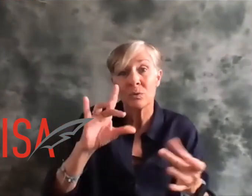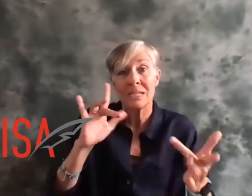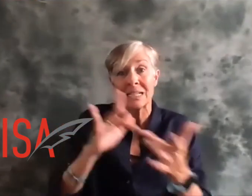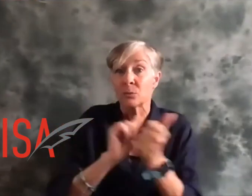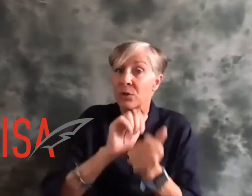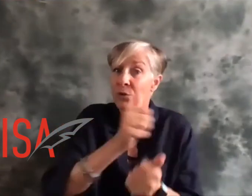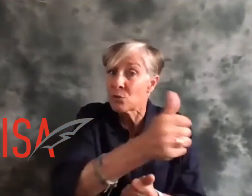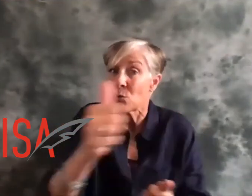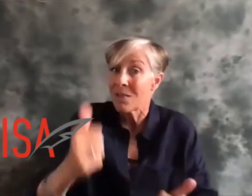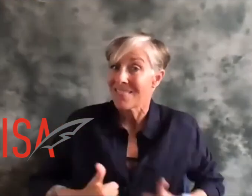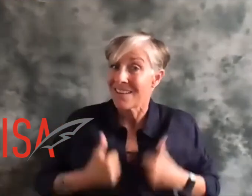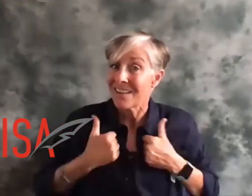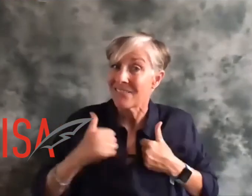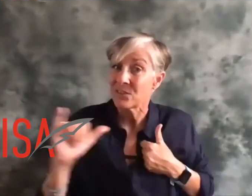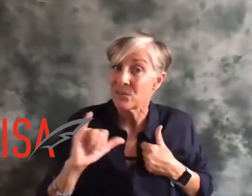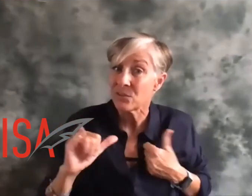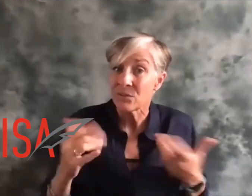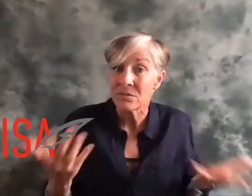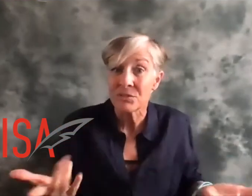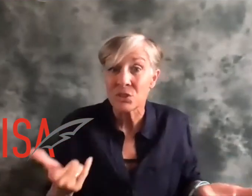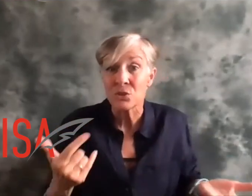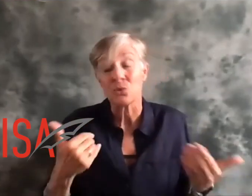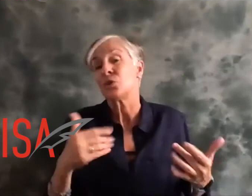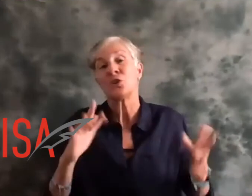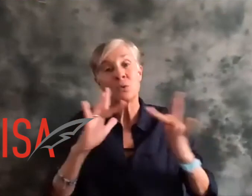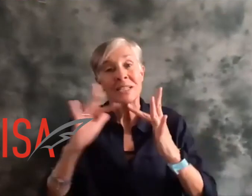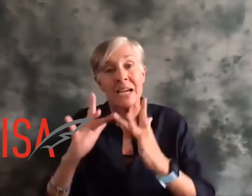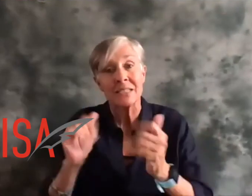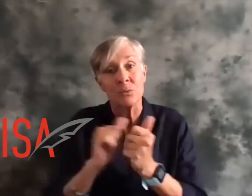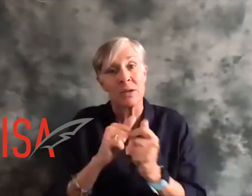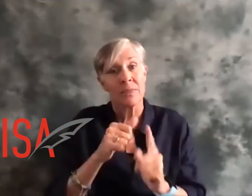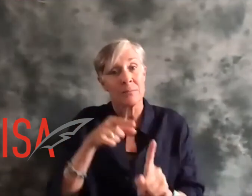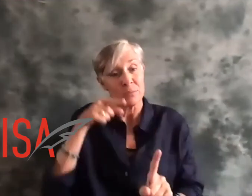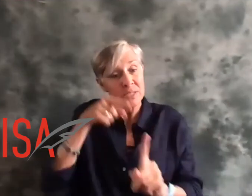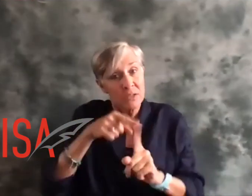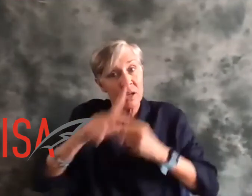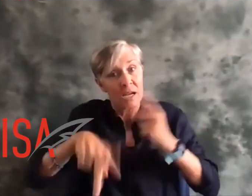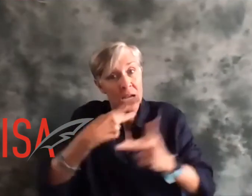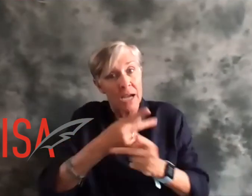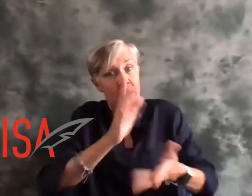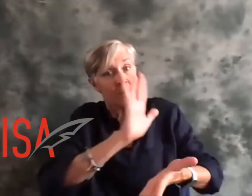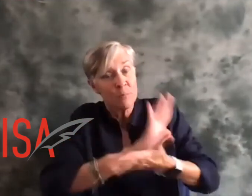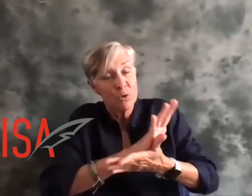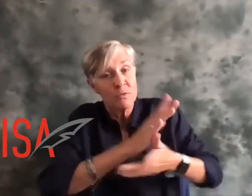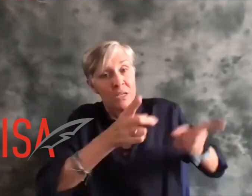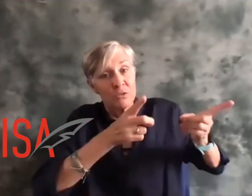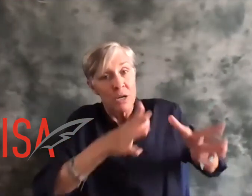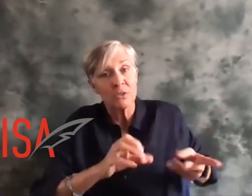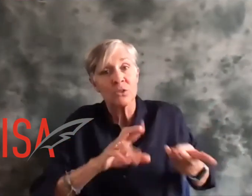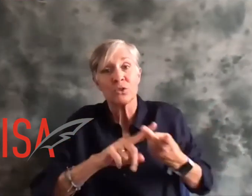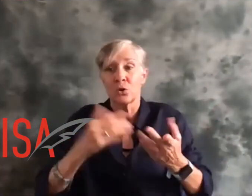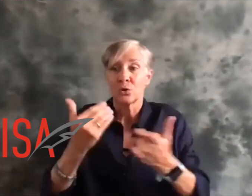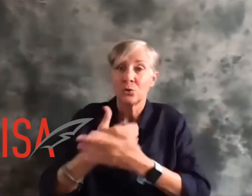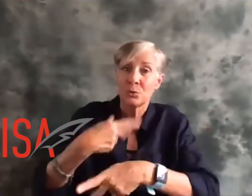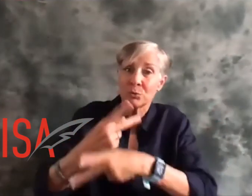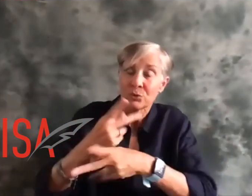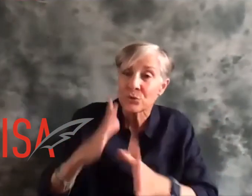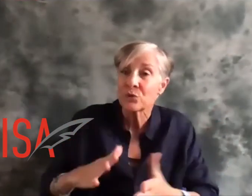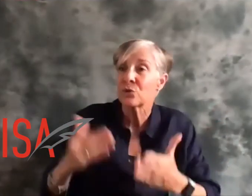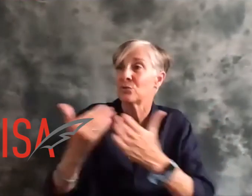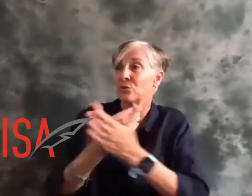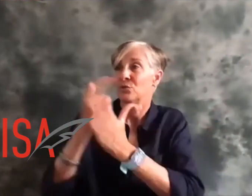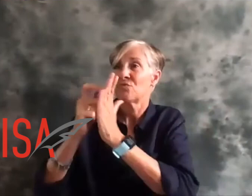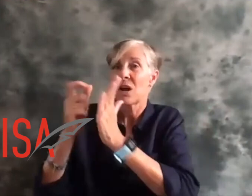too? So are you connecting with only certain types of movie directors or new producers or new